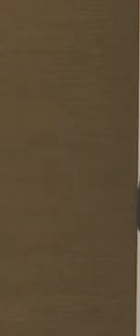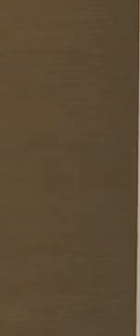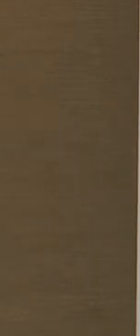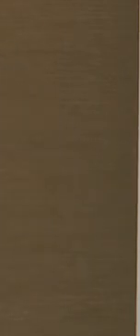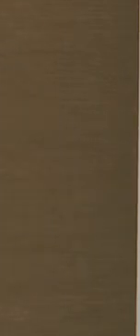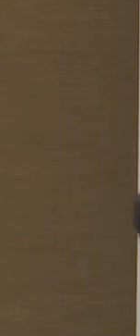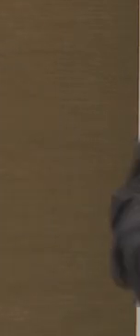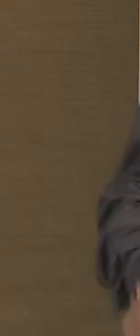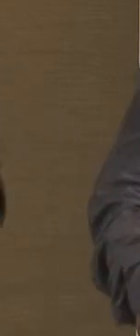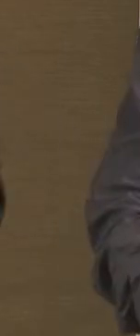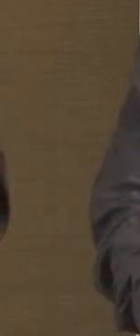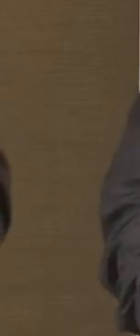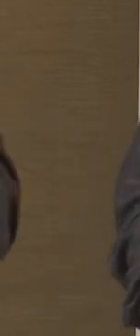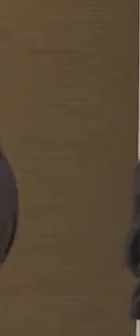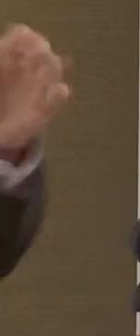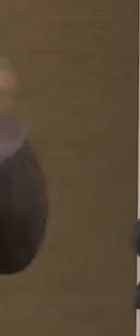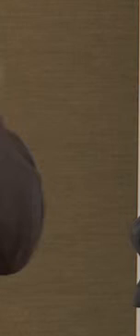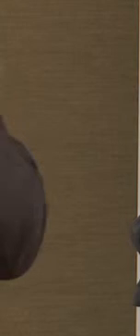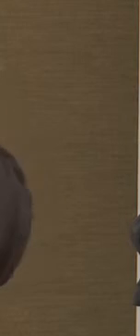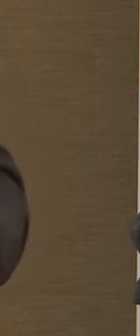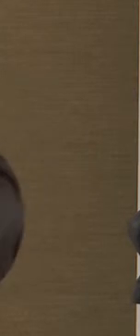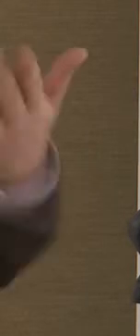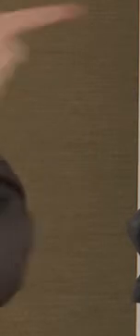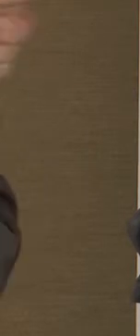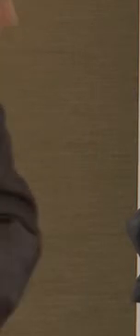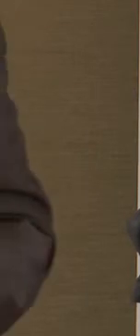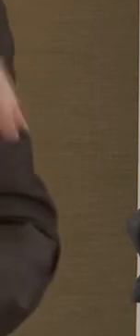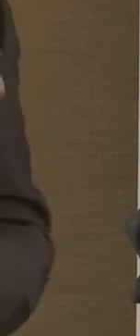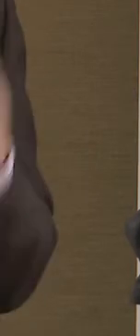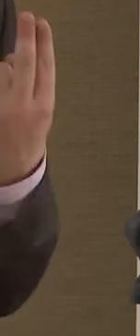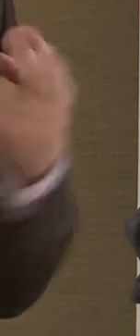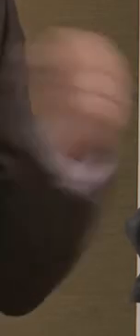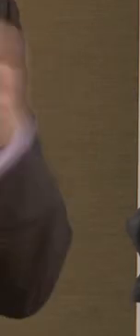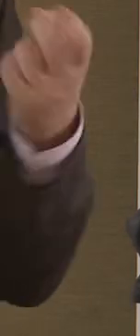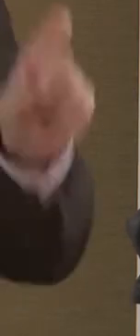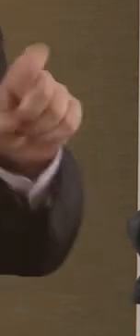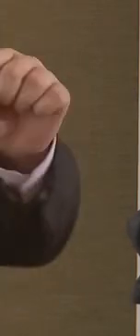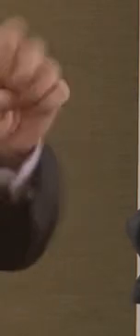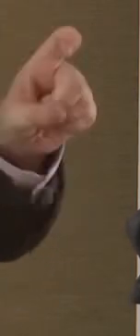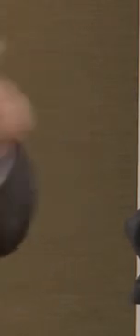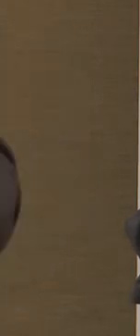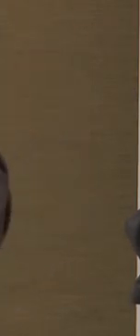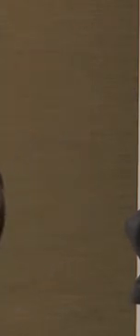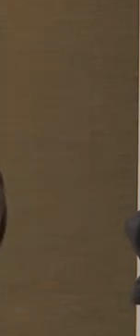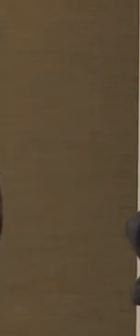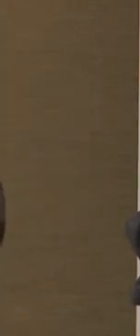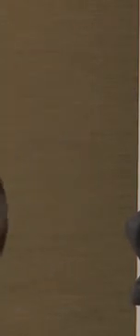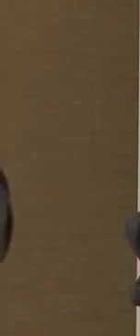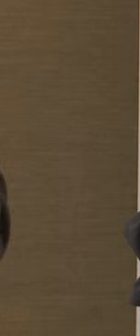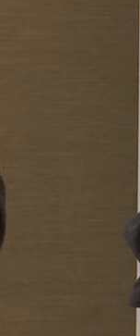rely on and to ensure that we keep equality at the core of our public services.